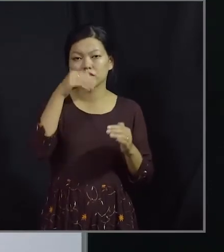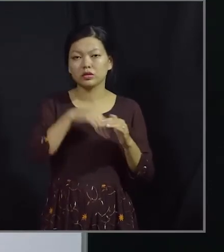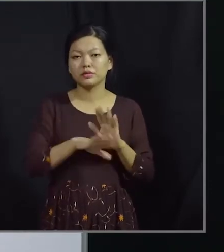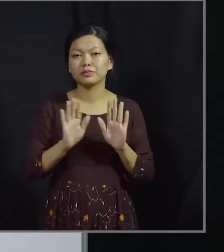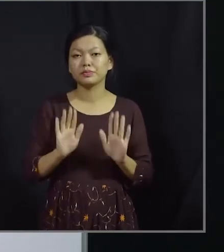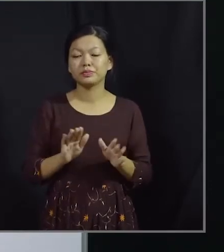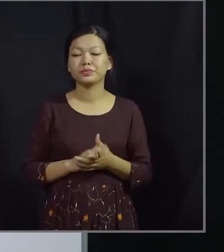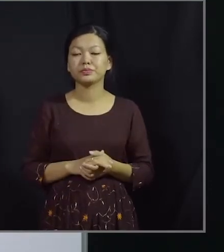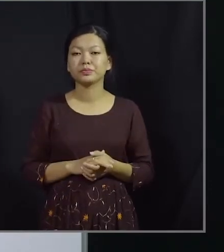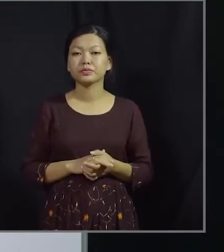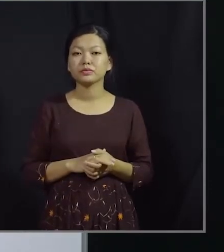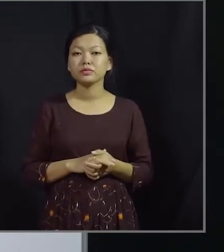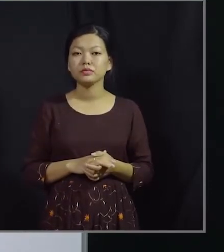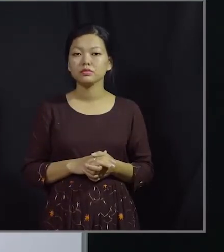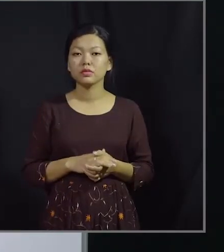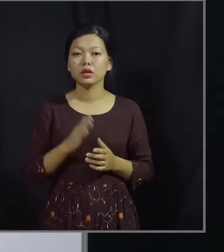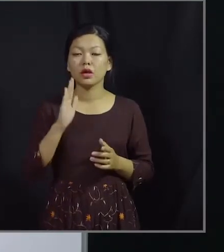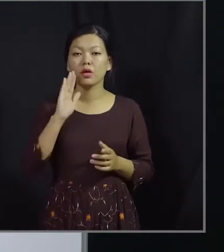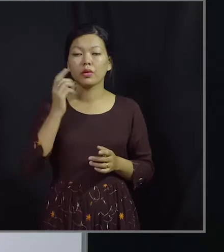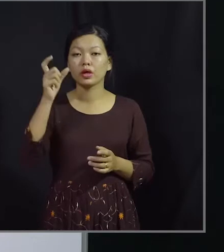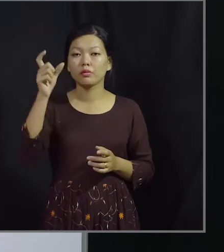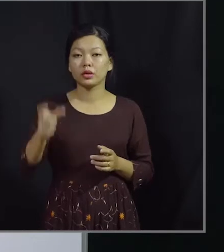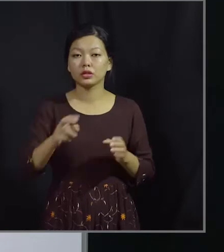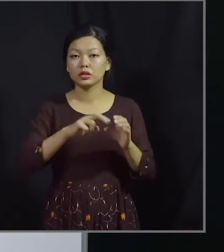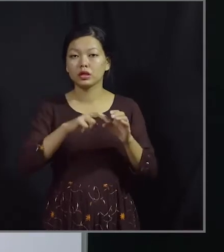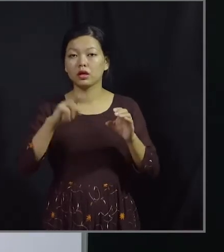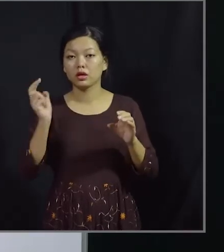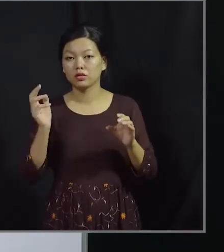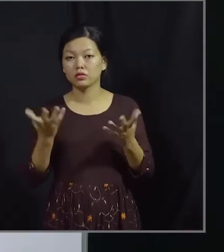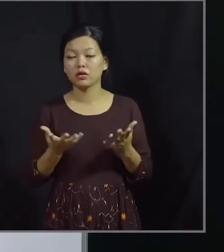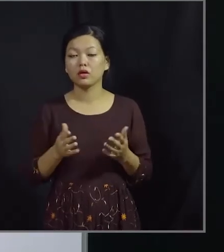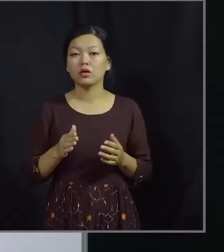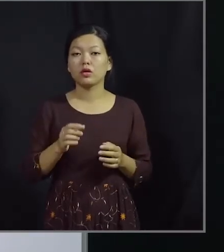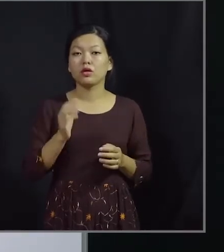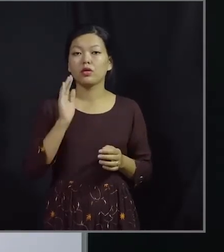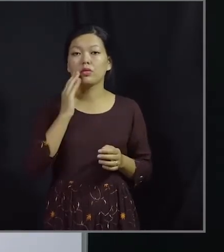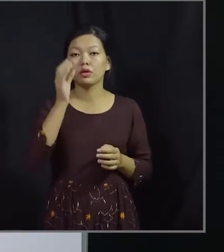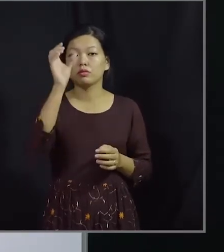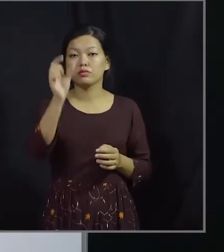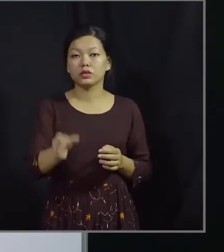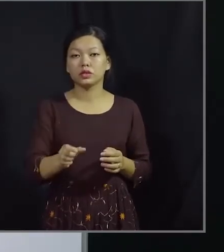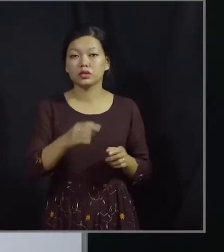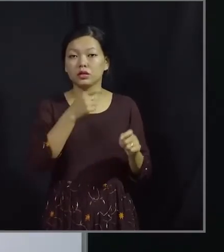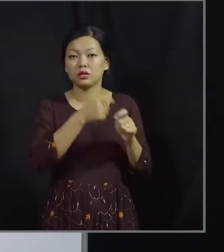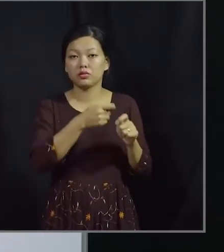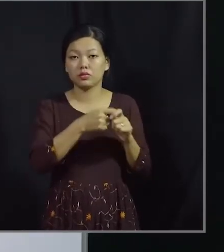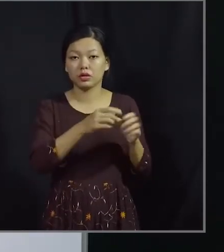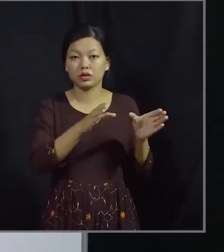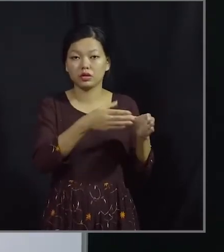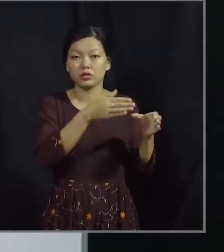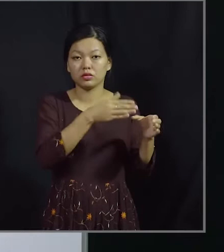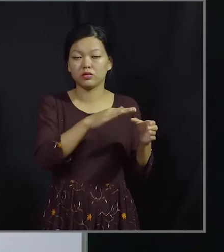partner retires, or the partner is dead, or before the admissions takes place. First, we have to